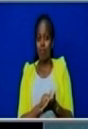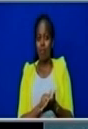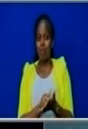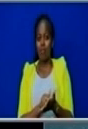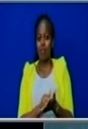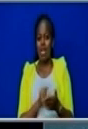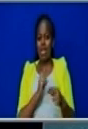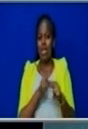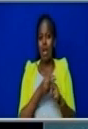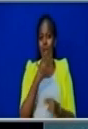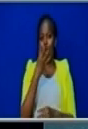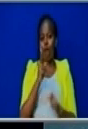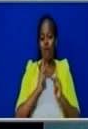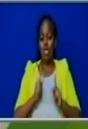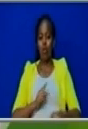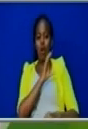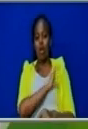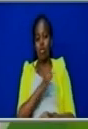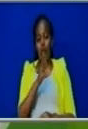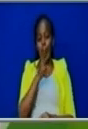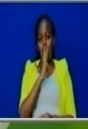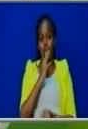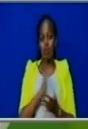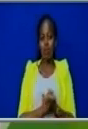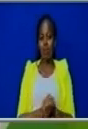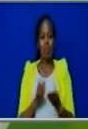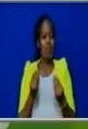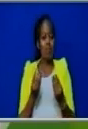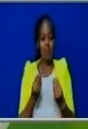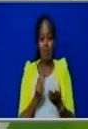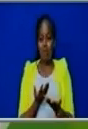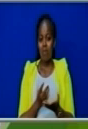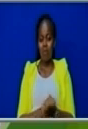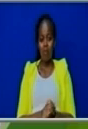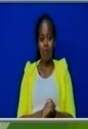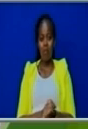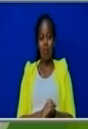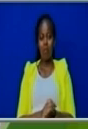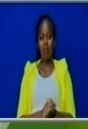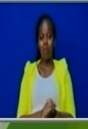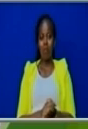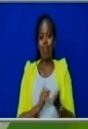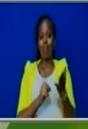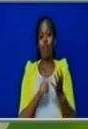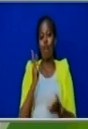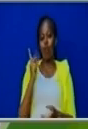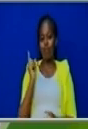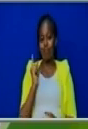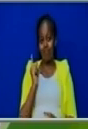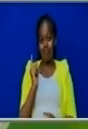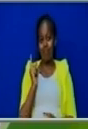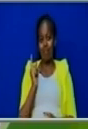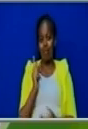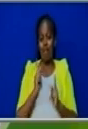them name 4 Uh-huh. physical properties of water. Okay, you They are very can simple. just take in them faster. Mhm. All Those right. are the 4